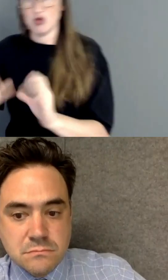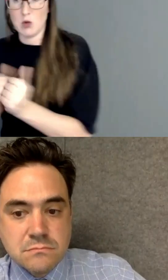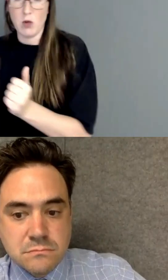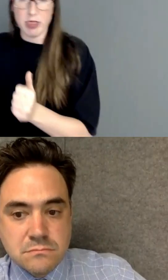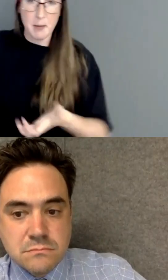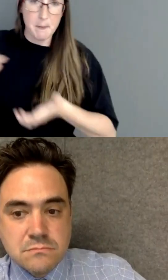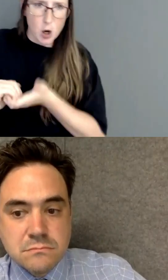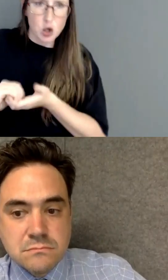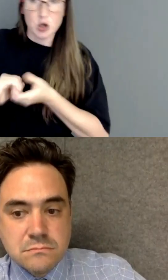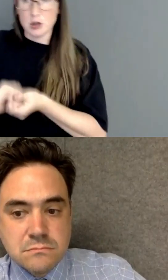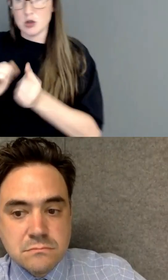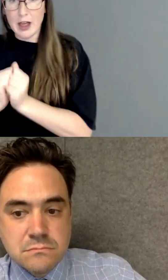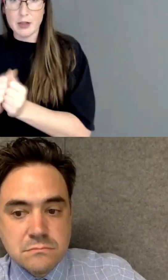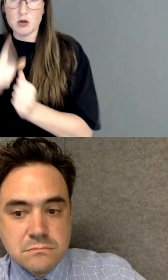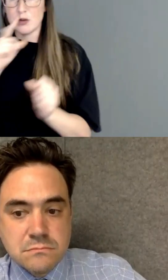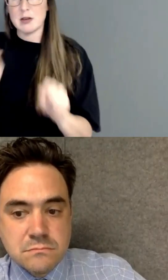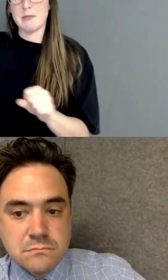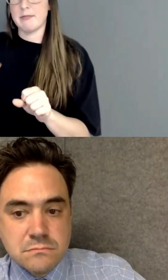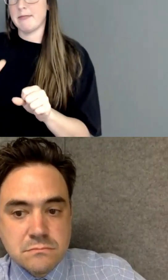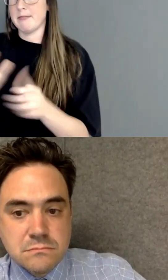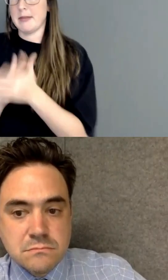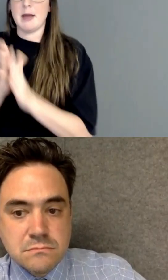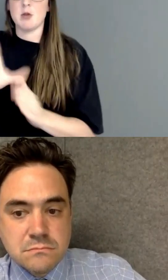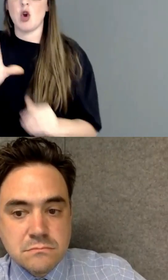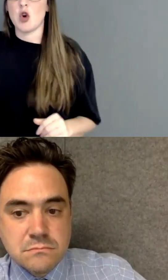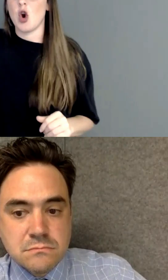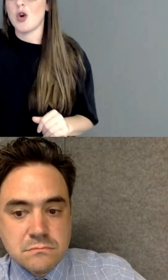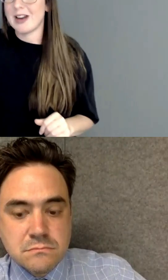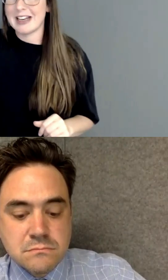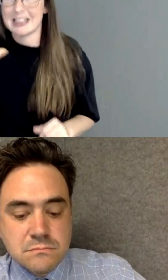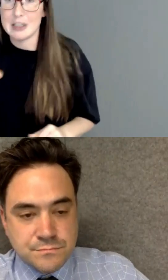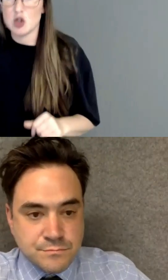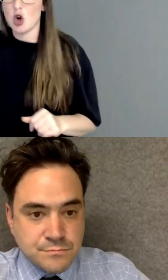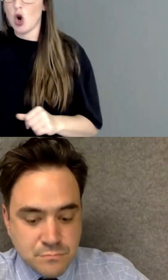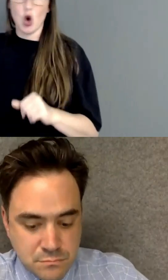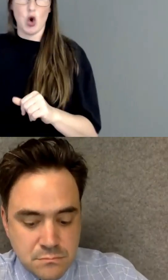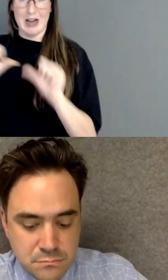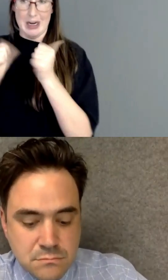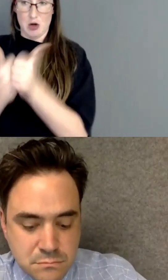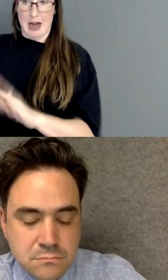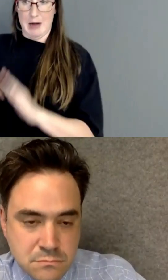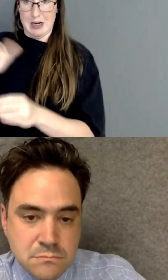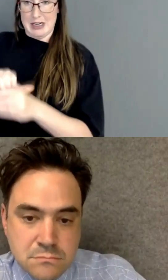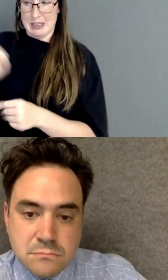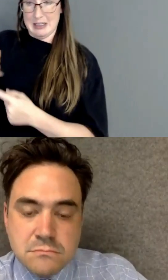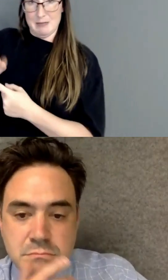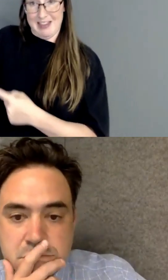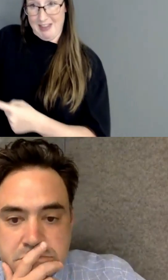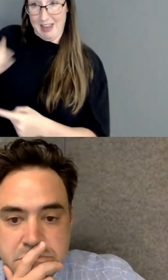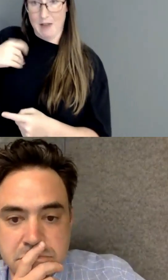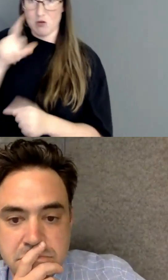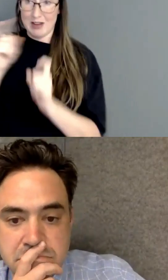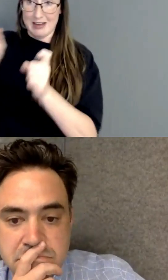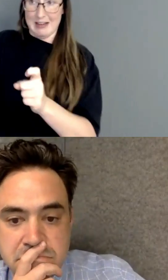them to be your own entity and agency who may operate physically within a space that they have, which gives